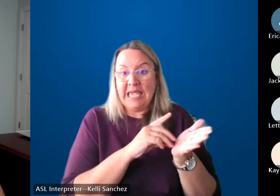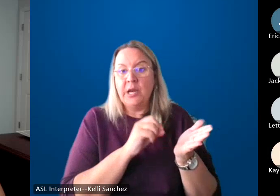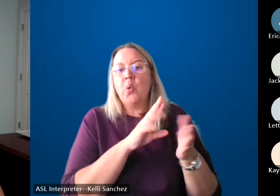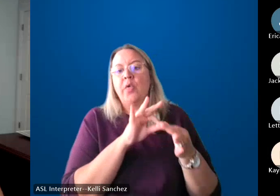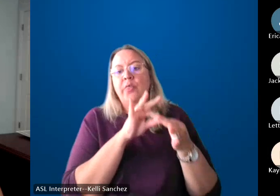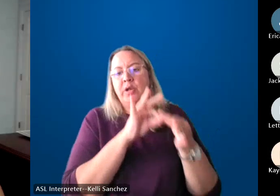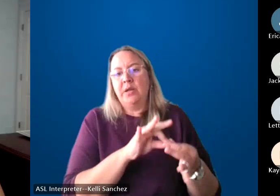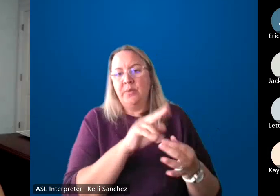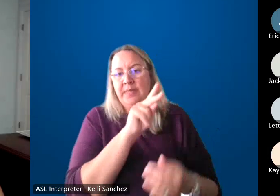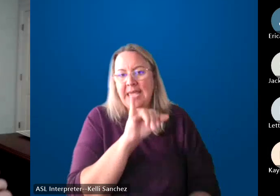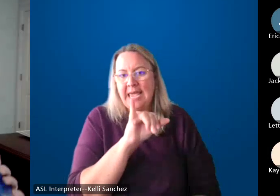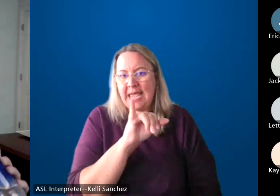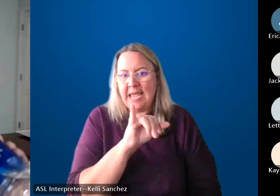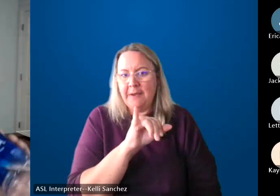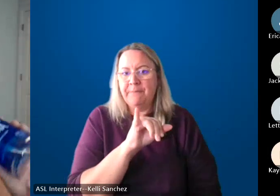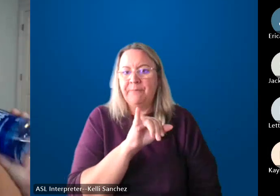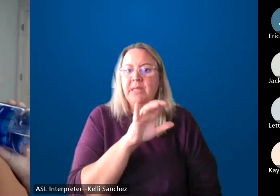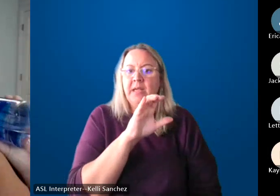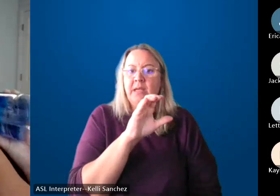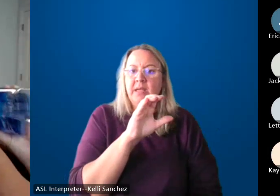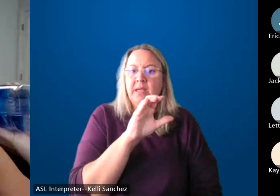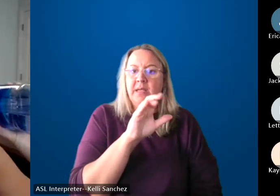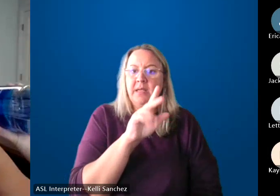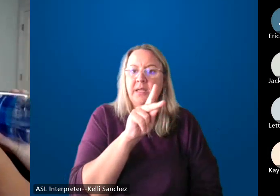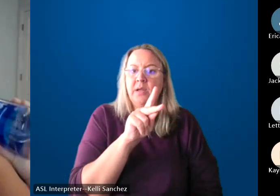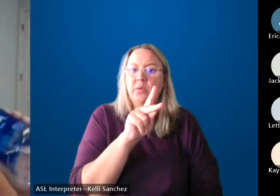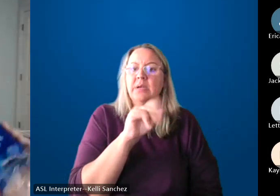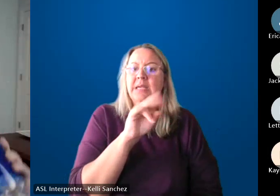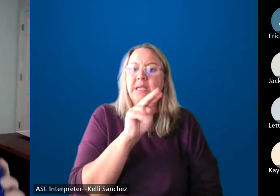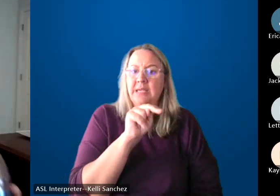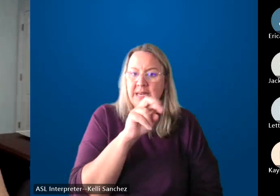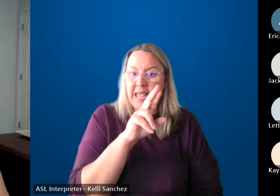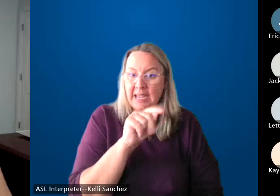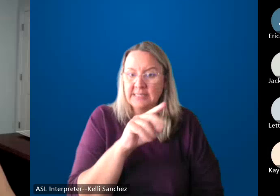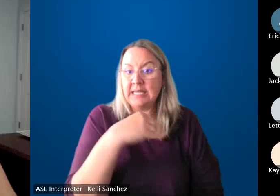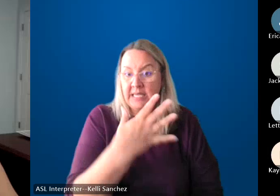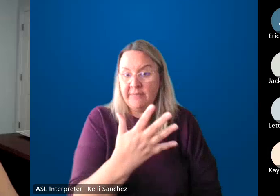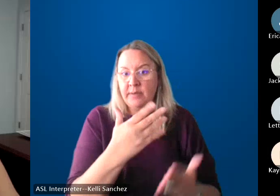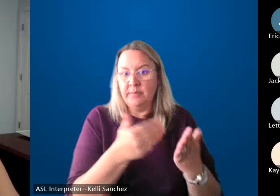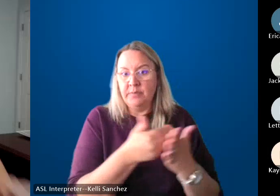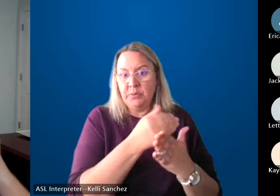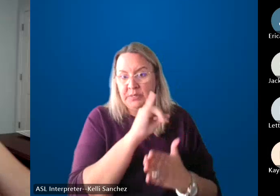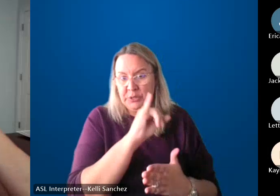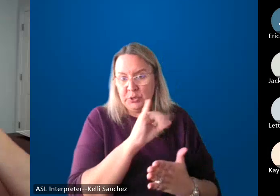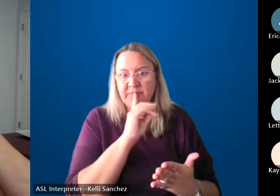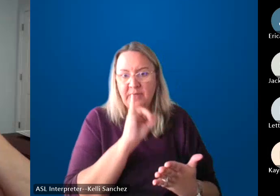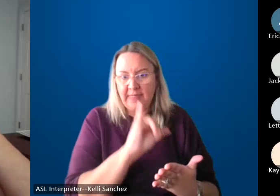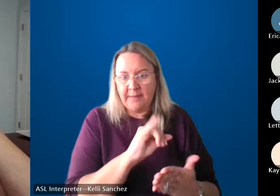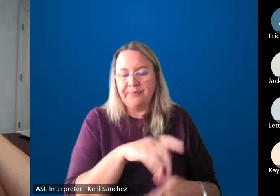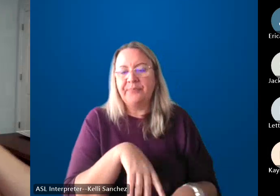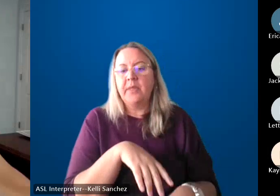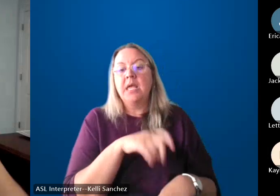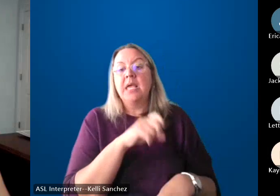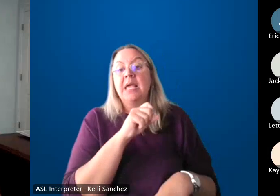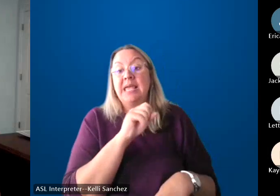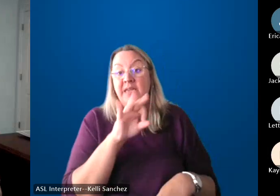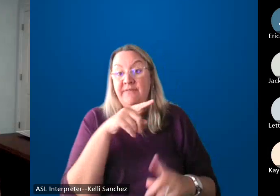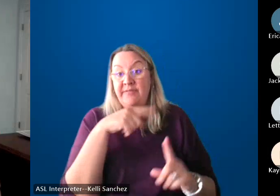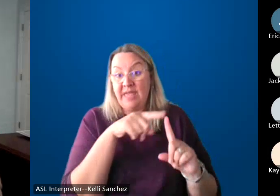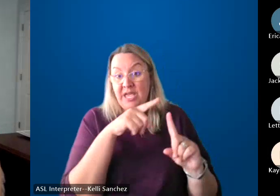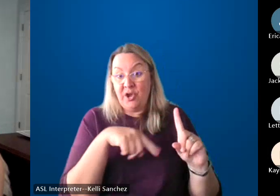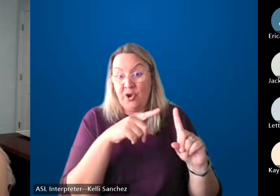with KY connectors and get them Medicaid. If they are disabled,